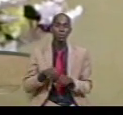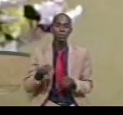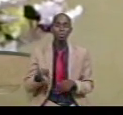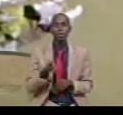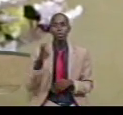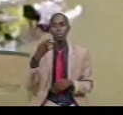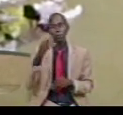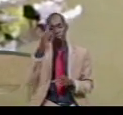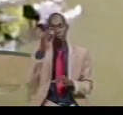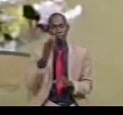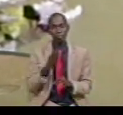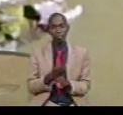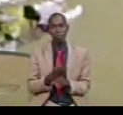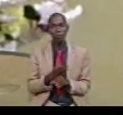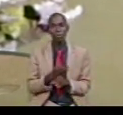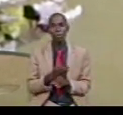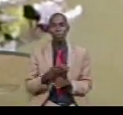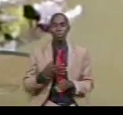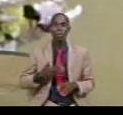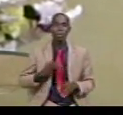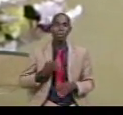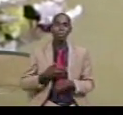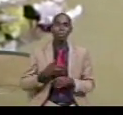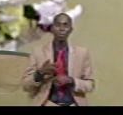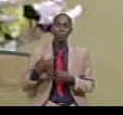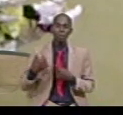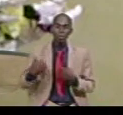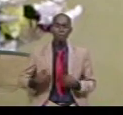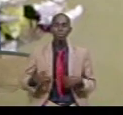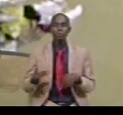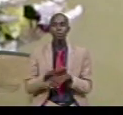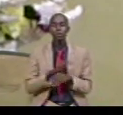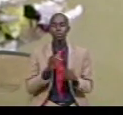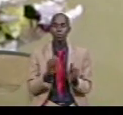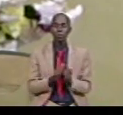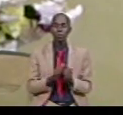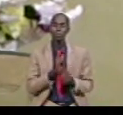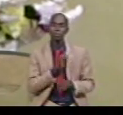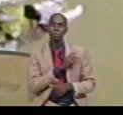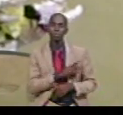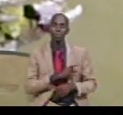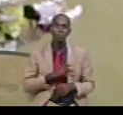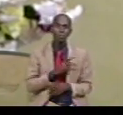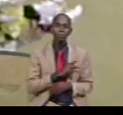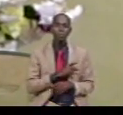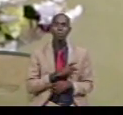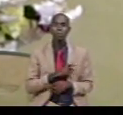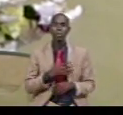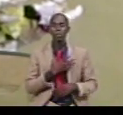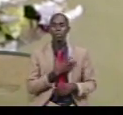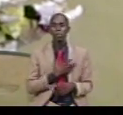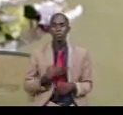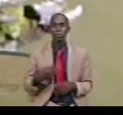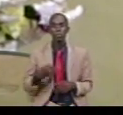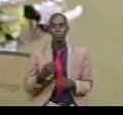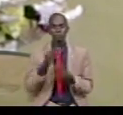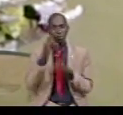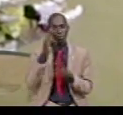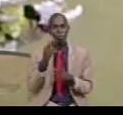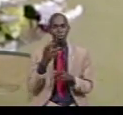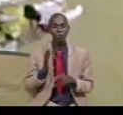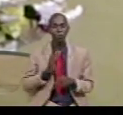and devotion. With hearts brimming with gratitude and admiration, We come together to honor our pastor